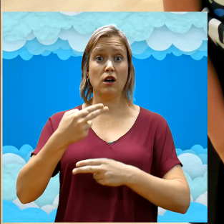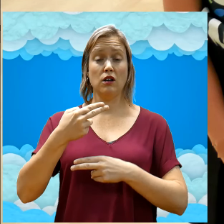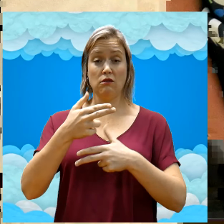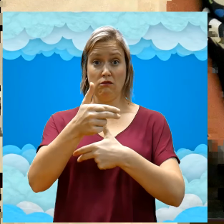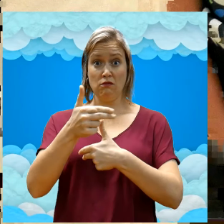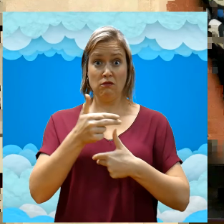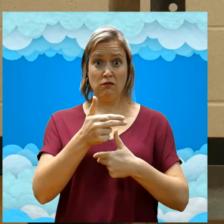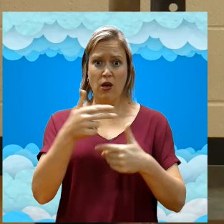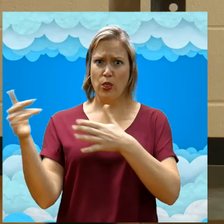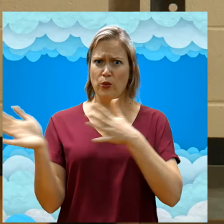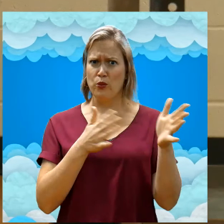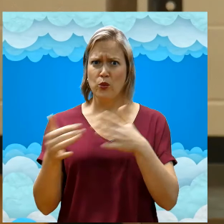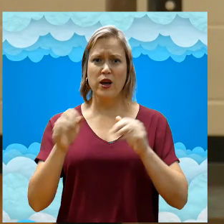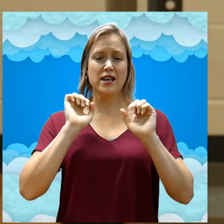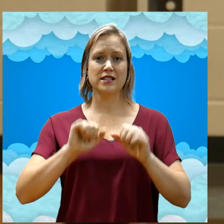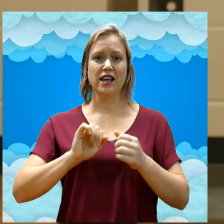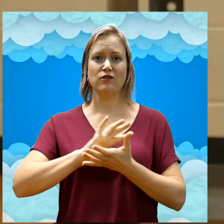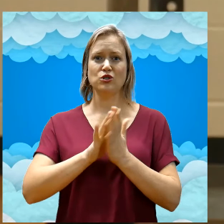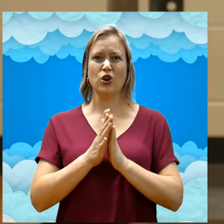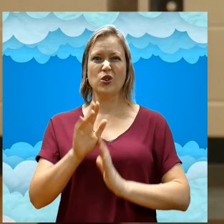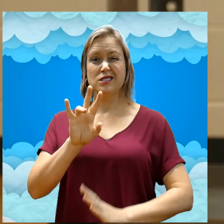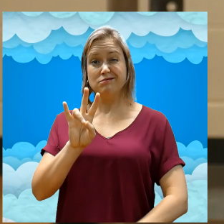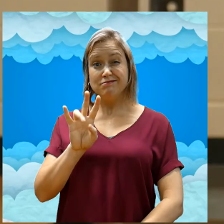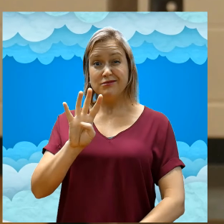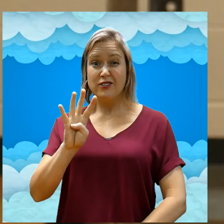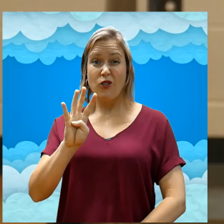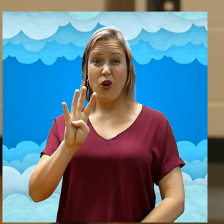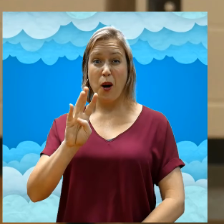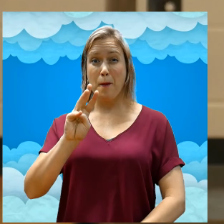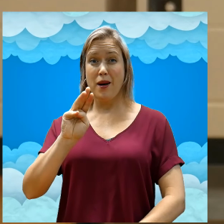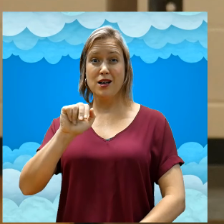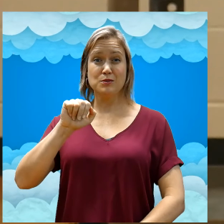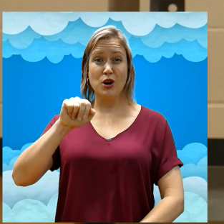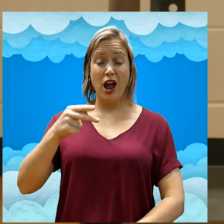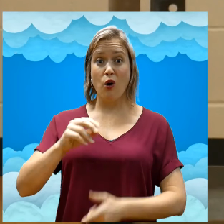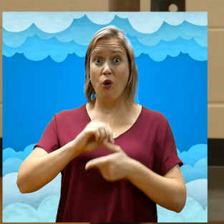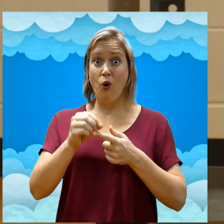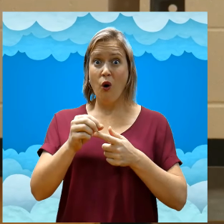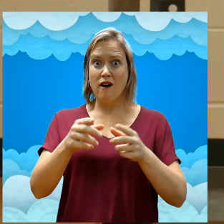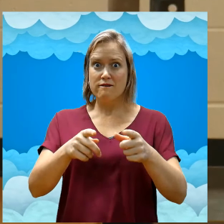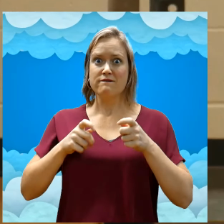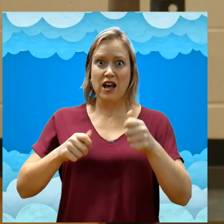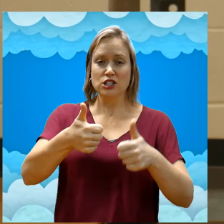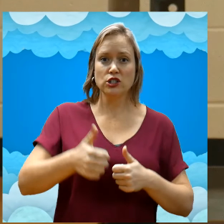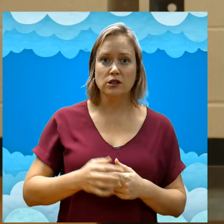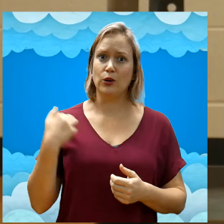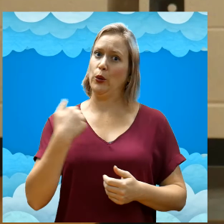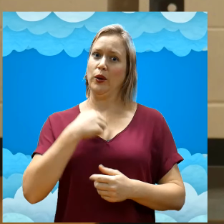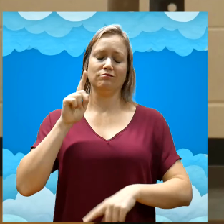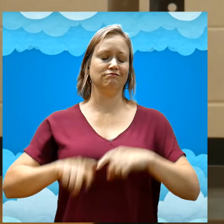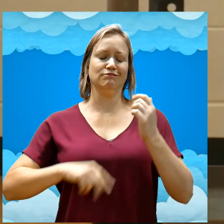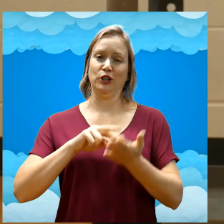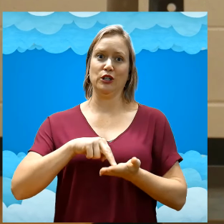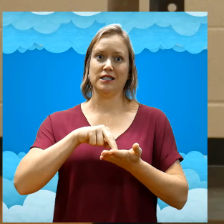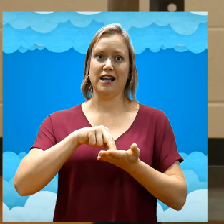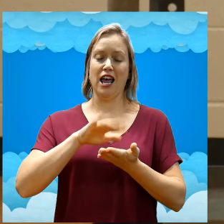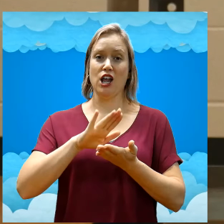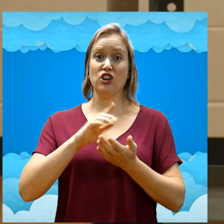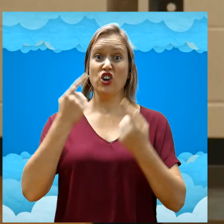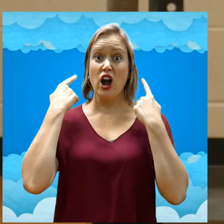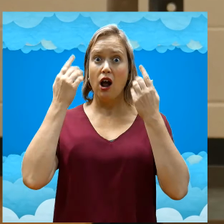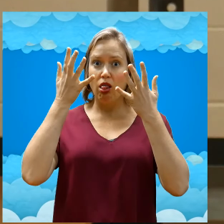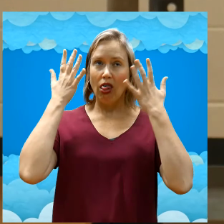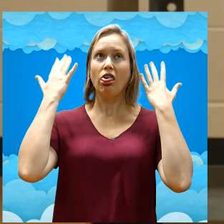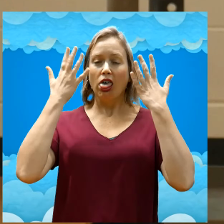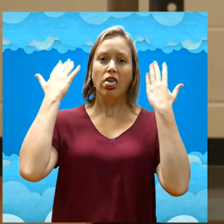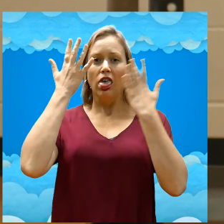the winds in that hurricane have to go 74 miles an hour or higher. We would be barely able to stand in that. Your hair would be